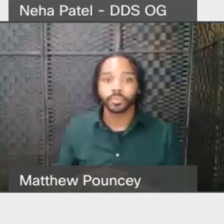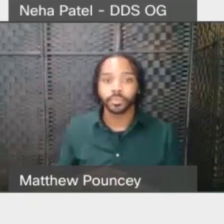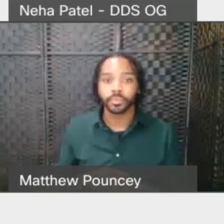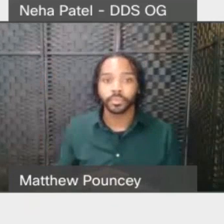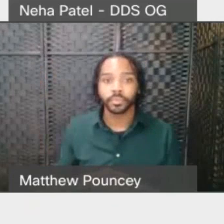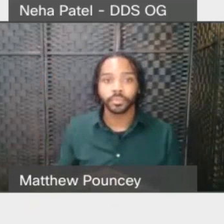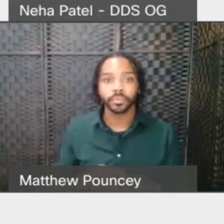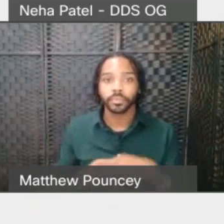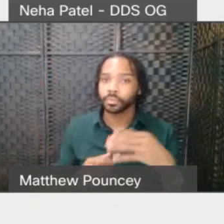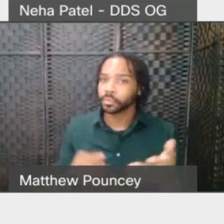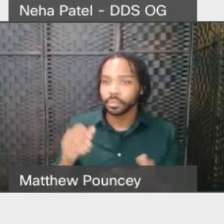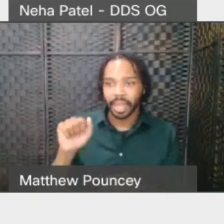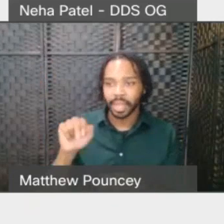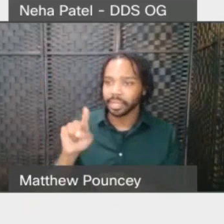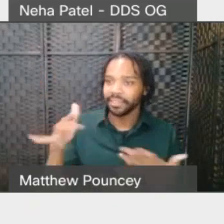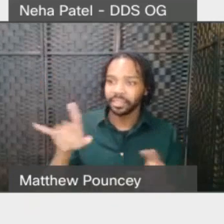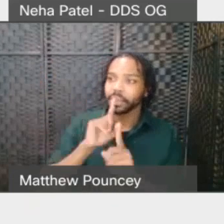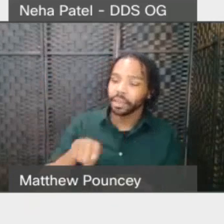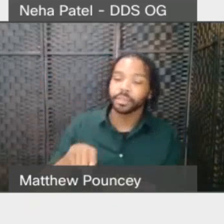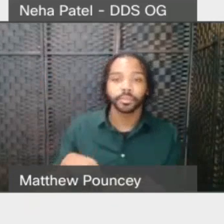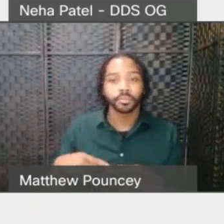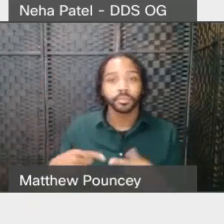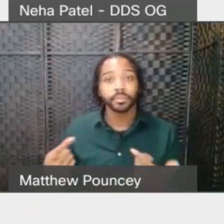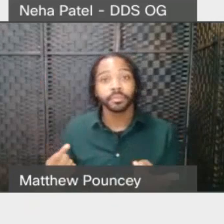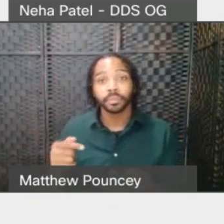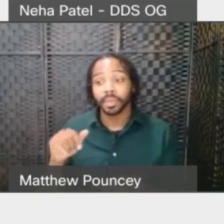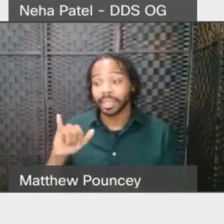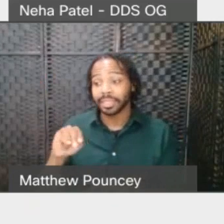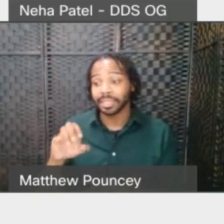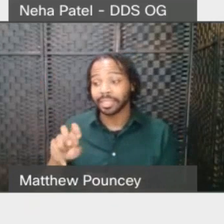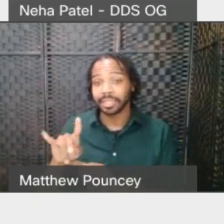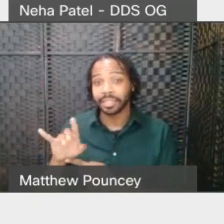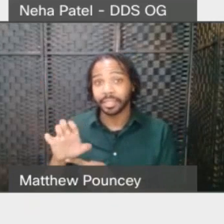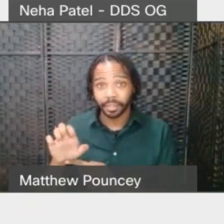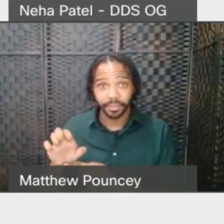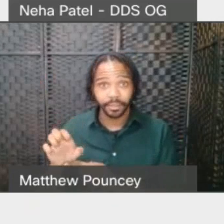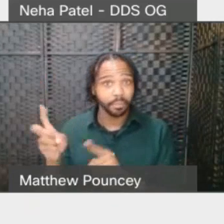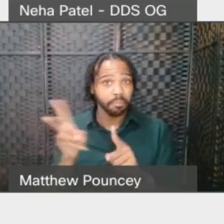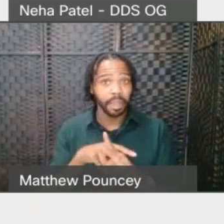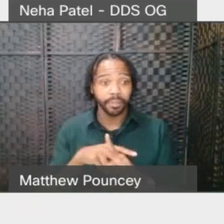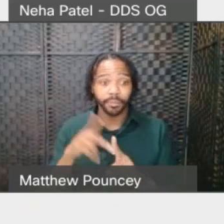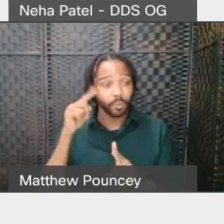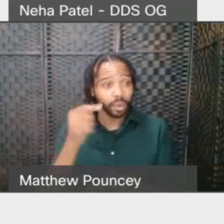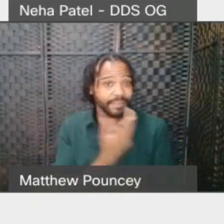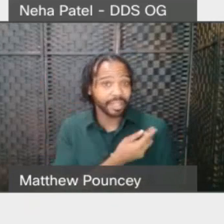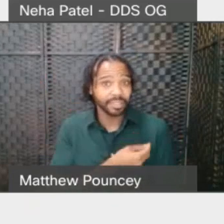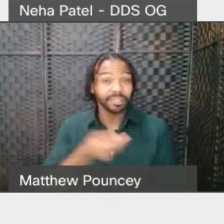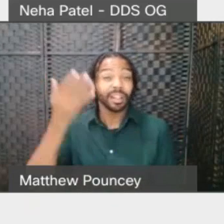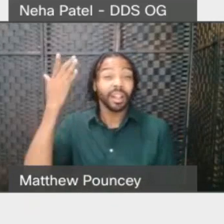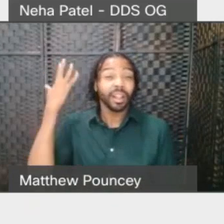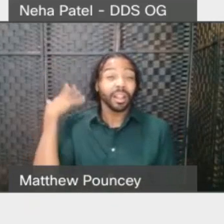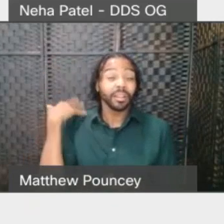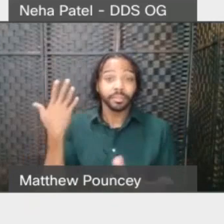Director Reese answered the question, is vaccination incentive applicable to staff who have vaccinated earlier? How will the